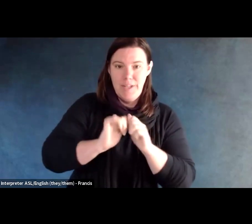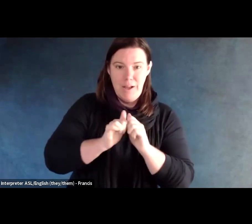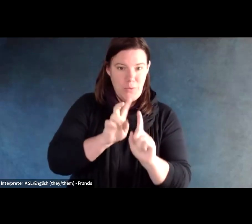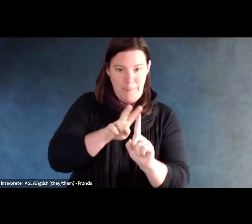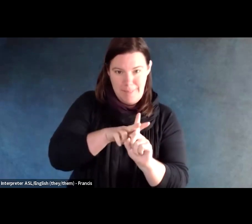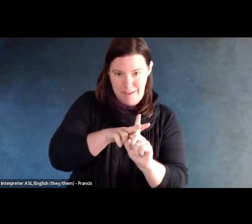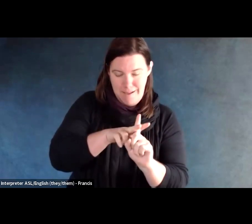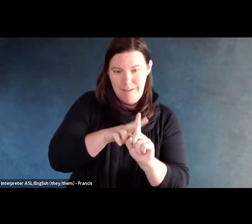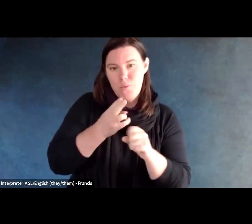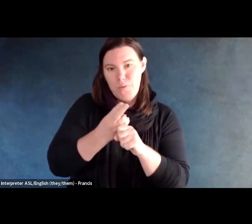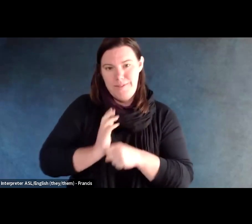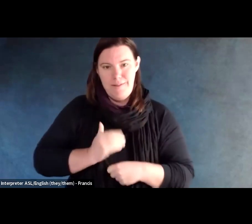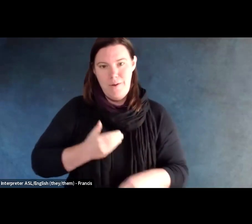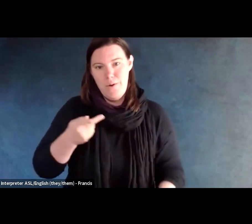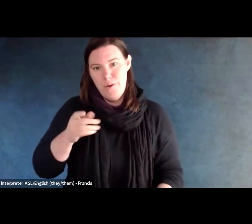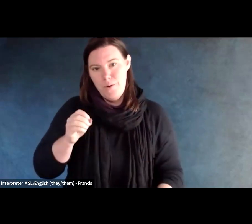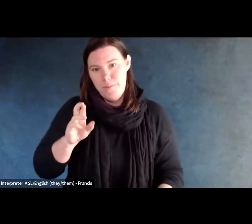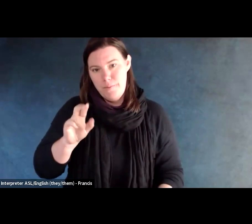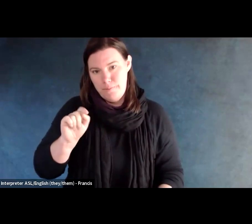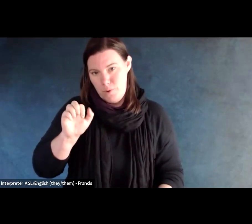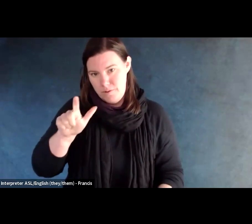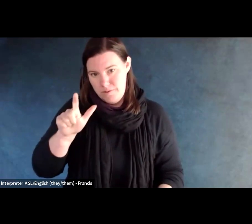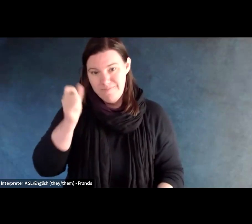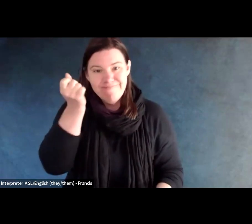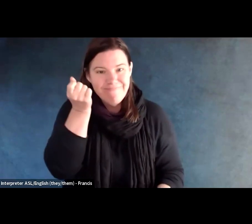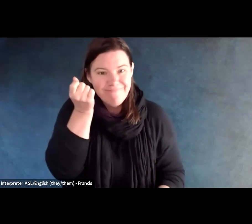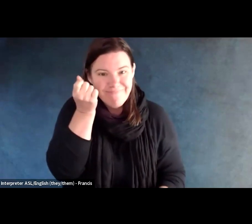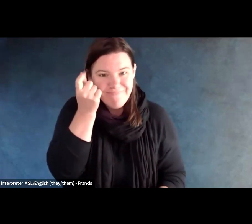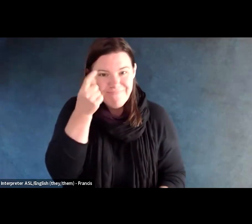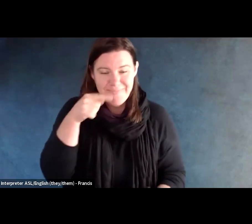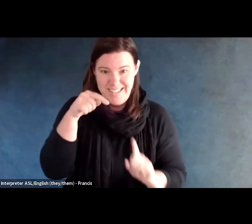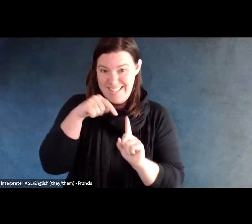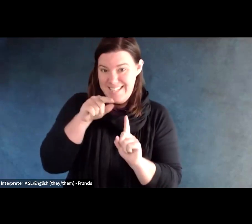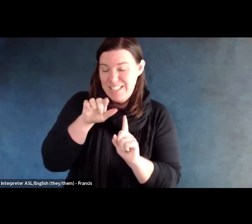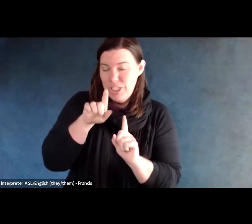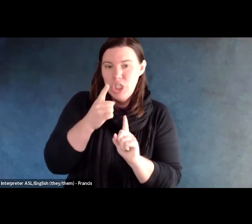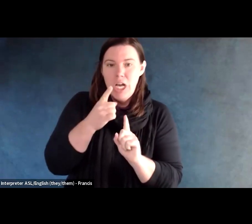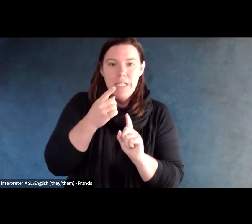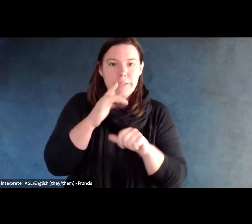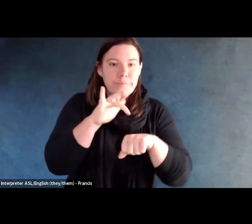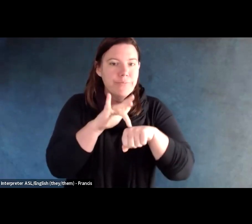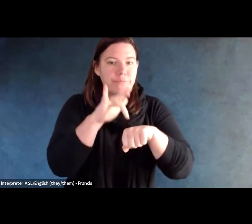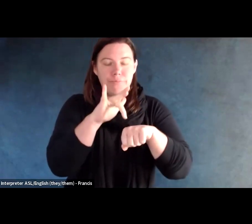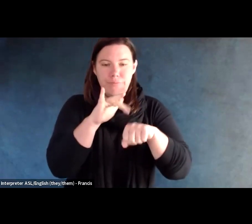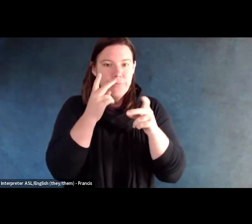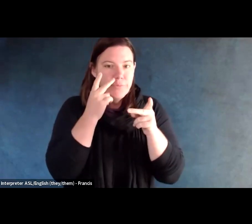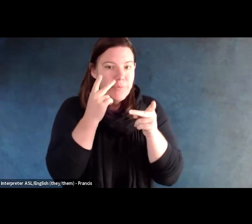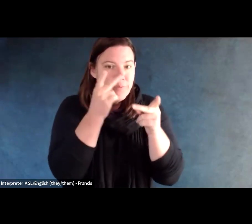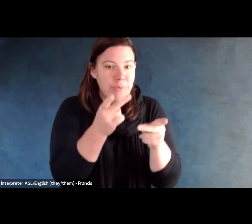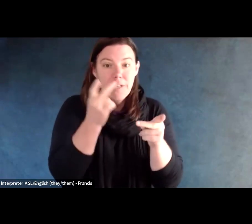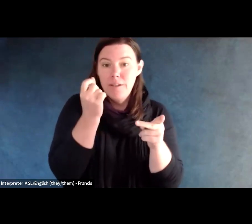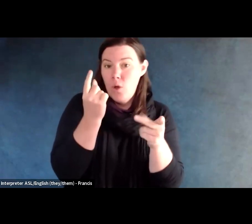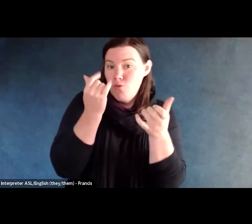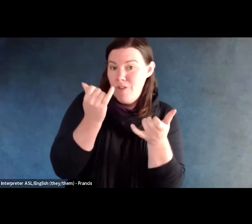started, I want to note that this is a preview. The application portal will not open until